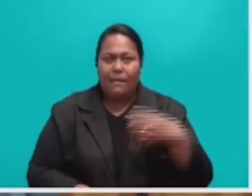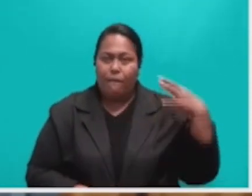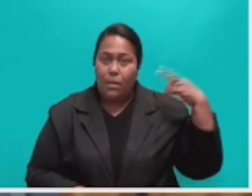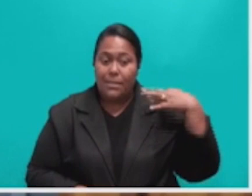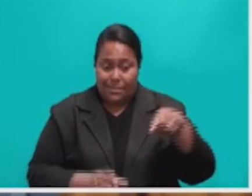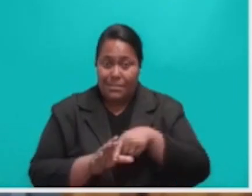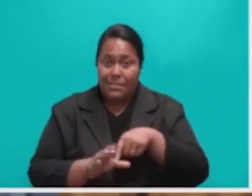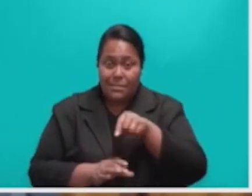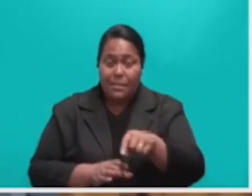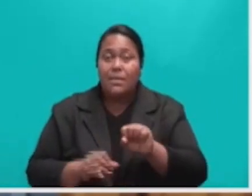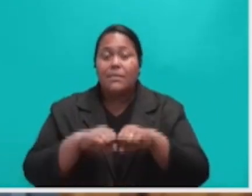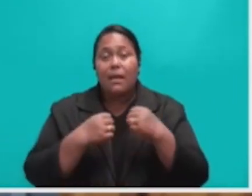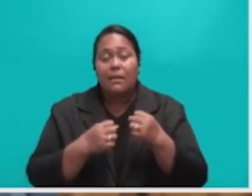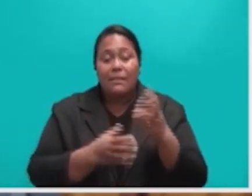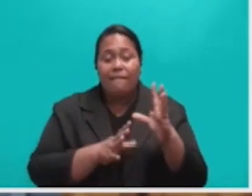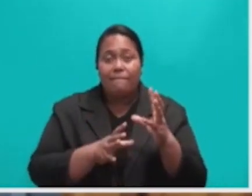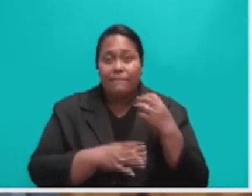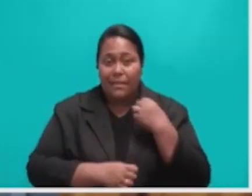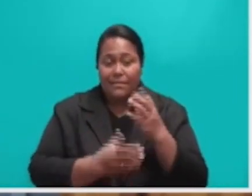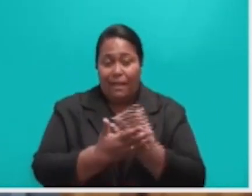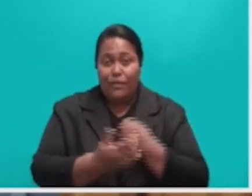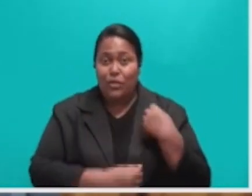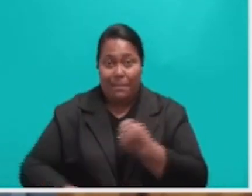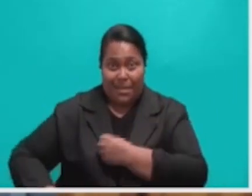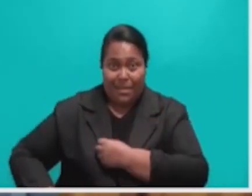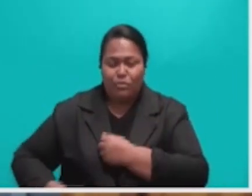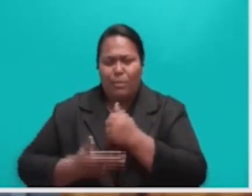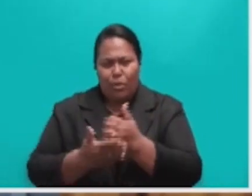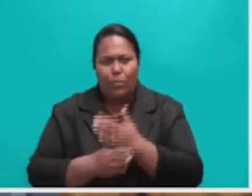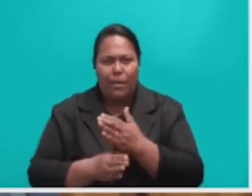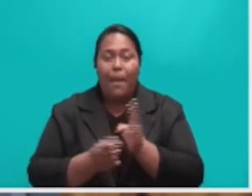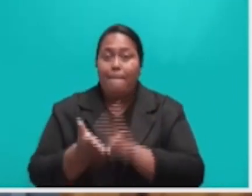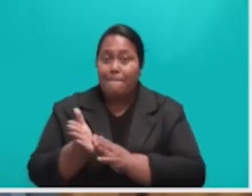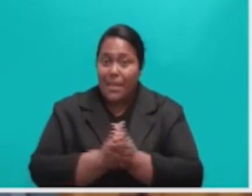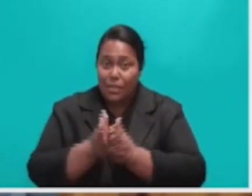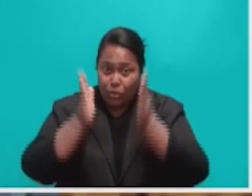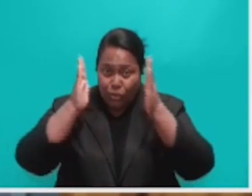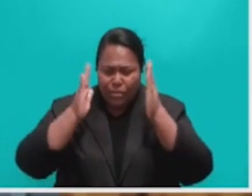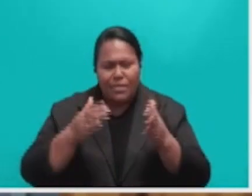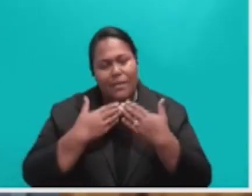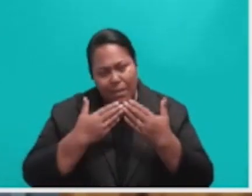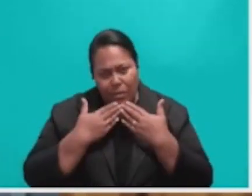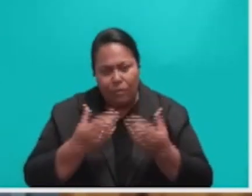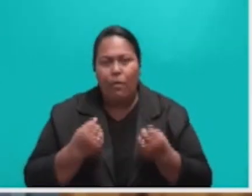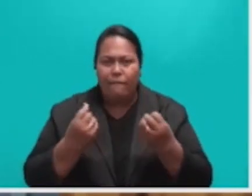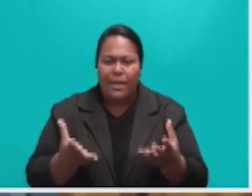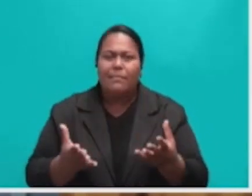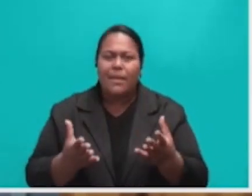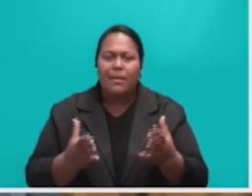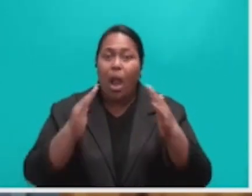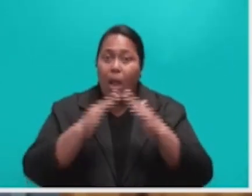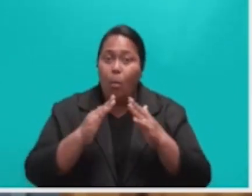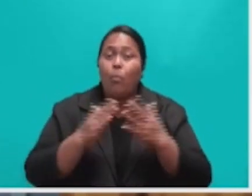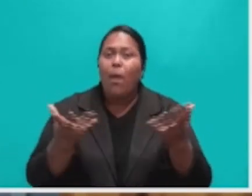who have been actively supporting the work. I also wish to thank Methodist Church for availing their facilities in Serua that will be